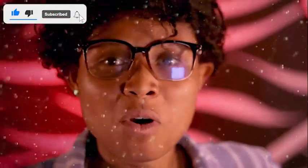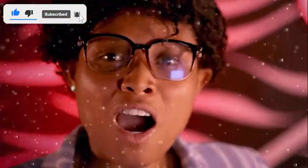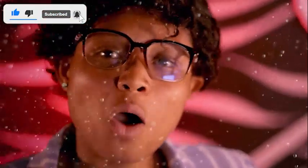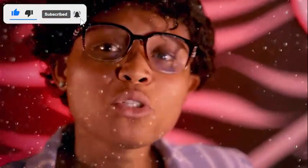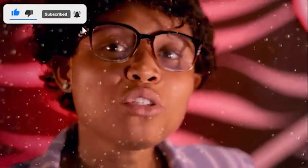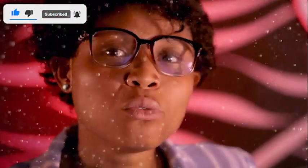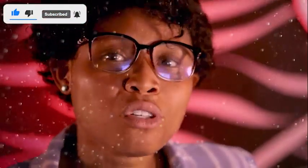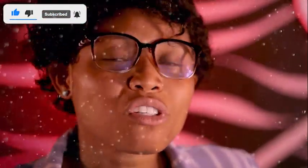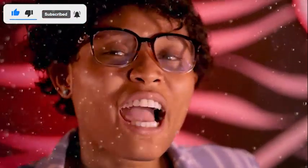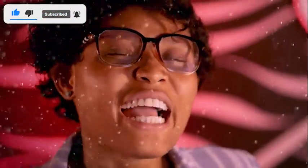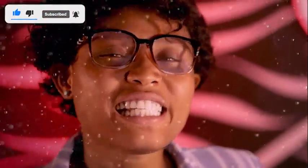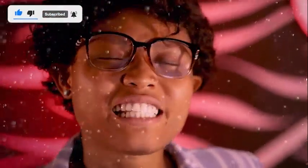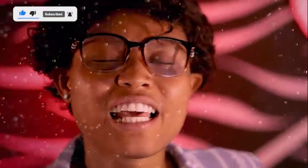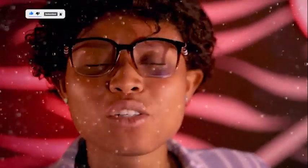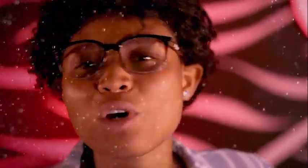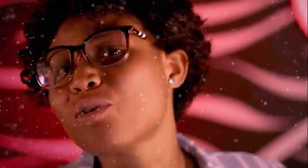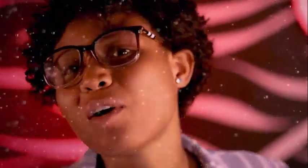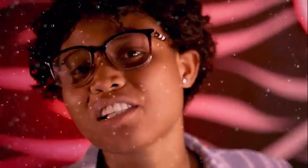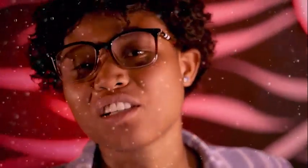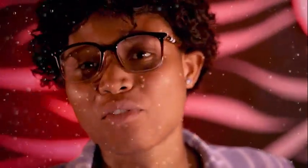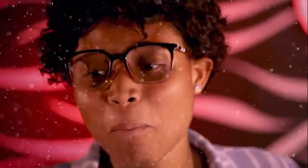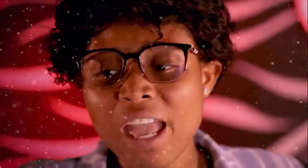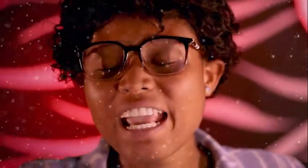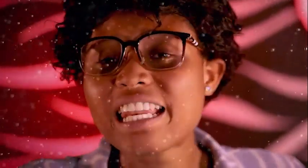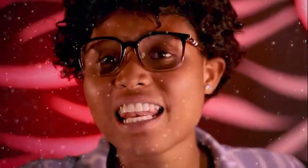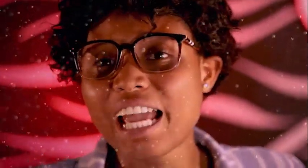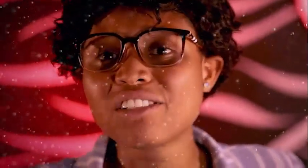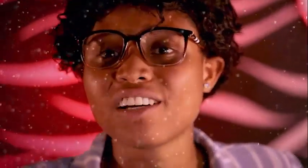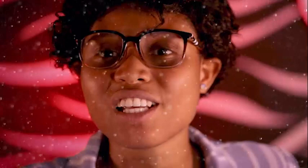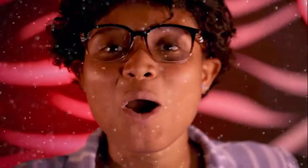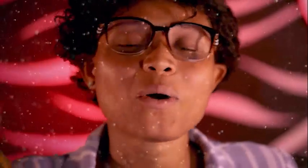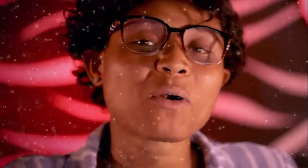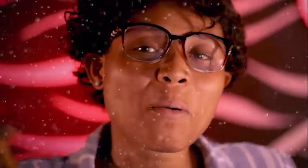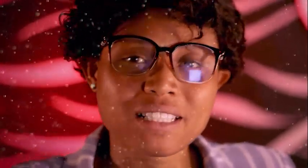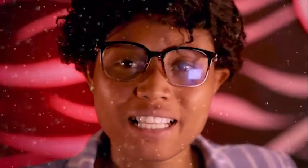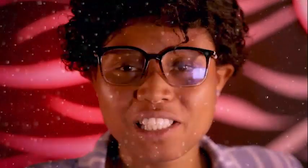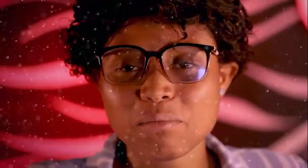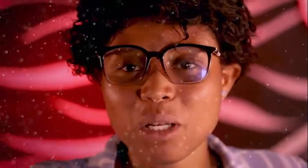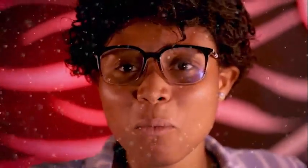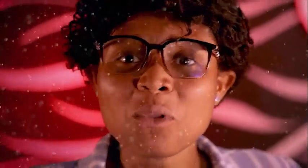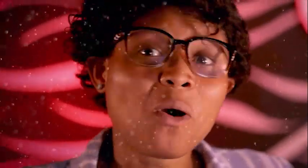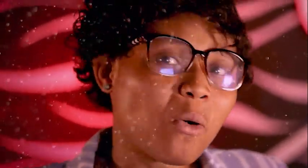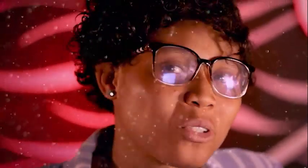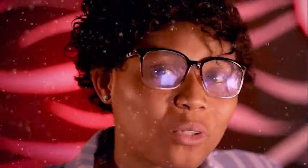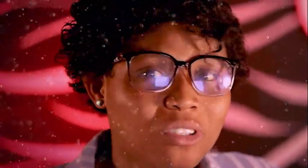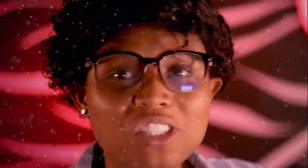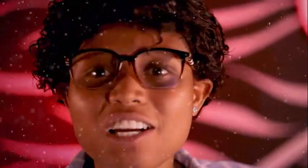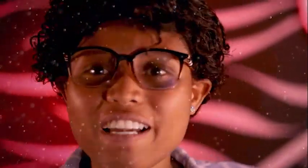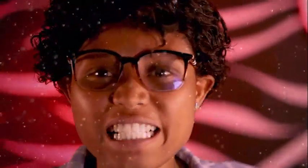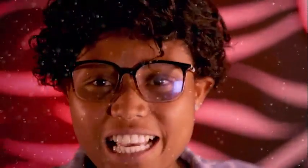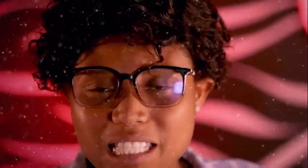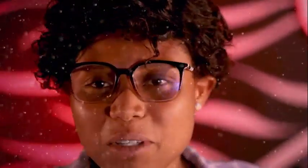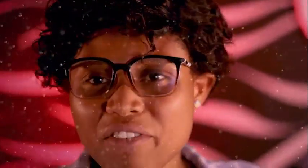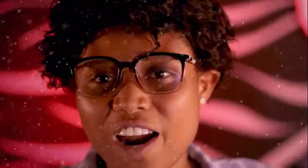So I want you to kindly tell us where you're watching us from in the live chat or the comment section below. Also,